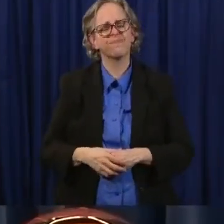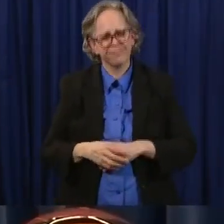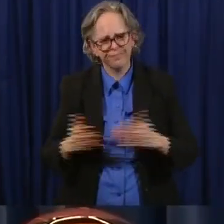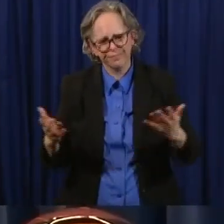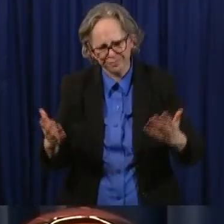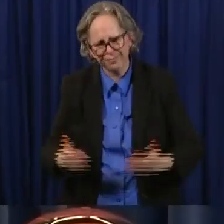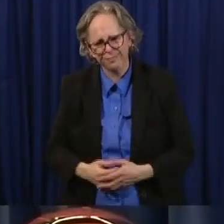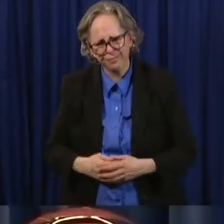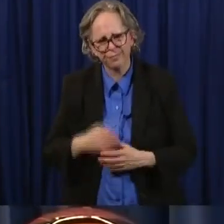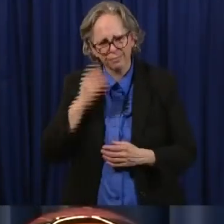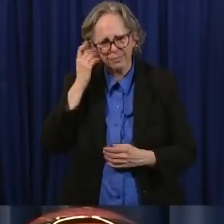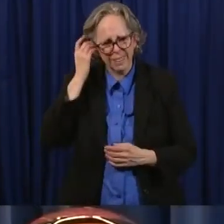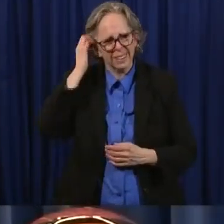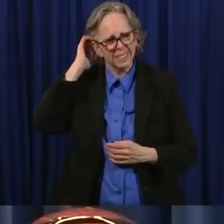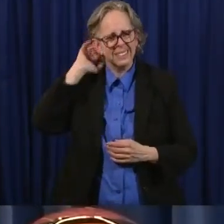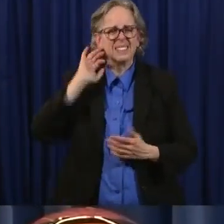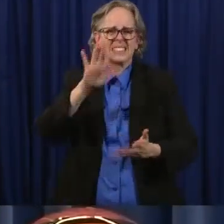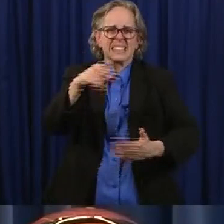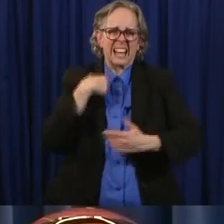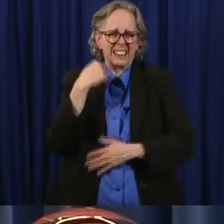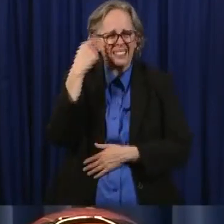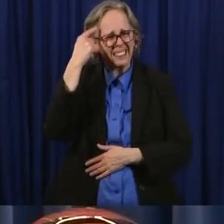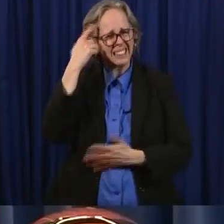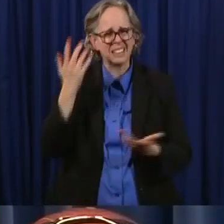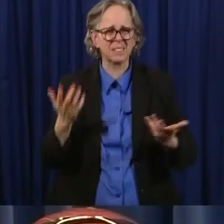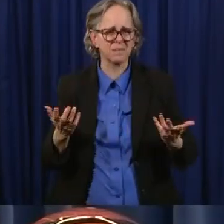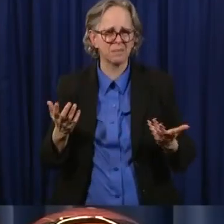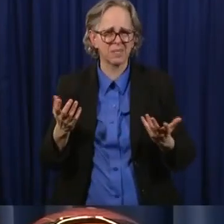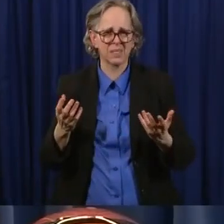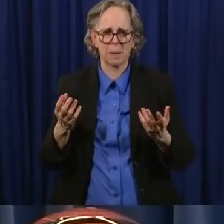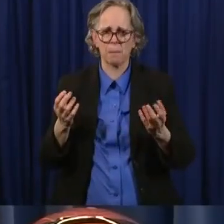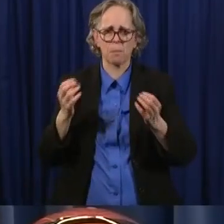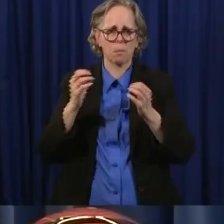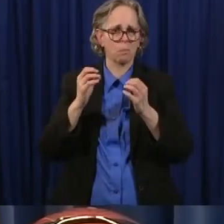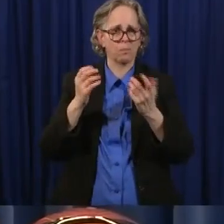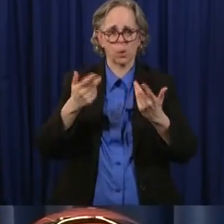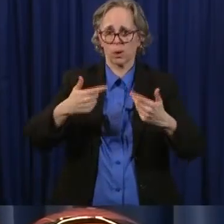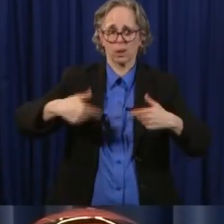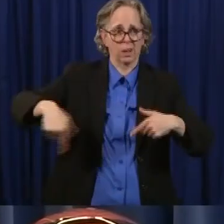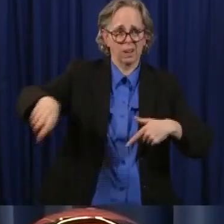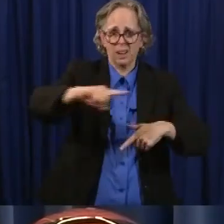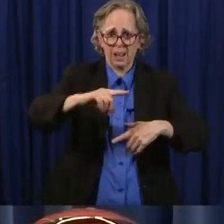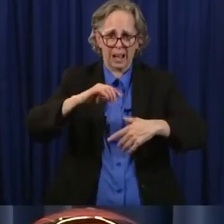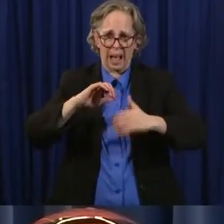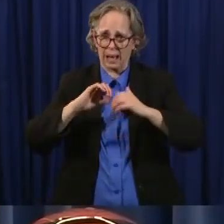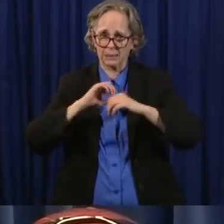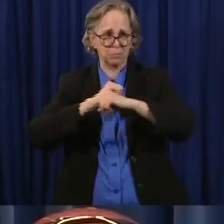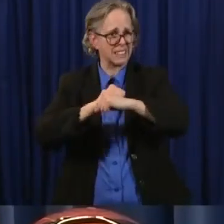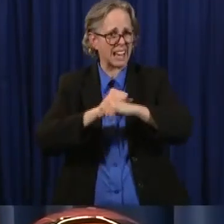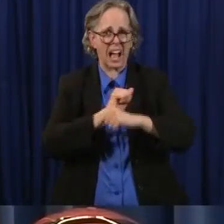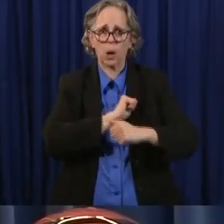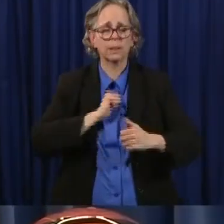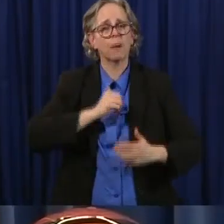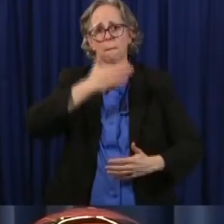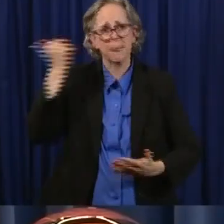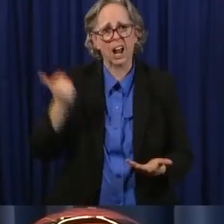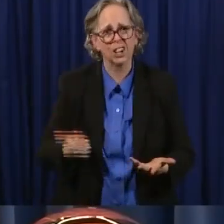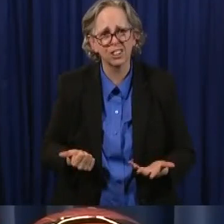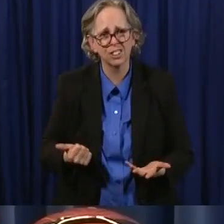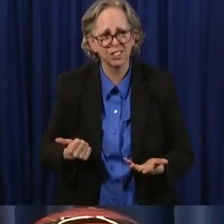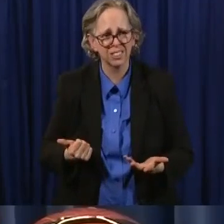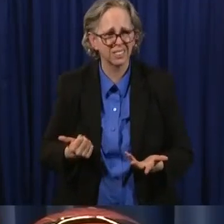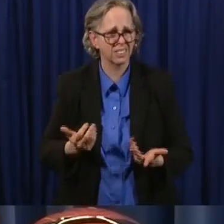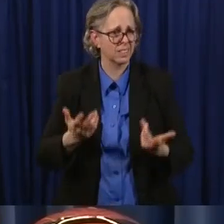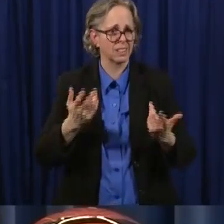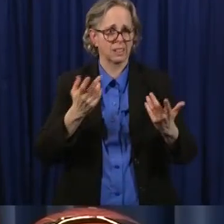we all are able to do to protect each other, the faster we're going to be able to open up the